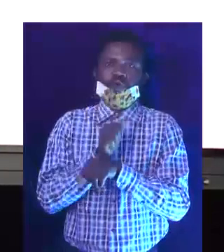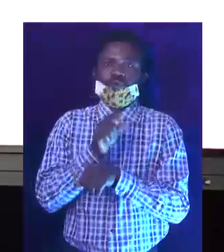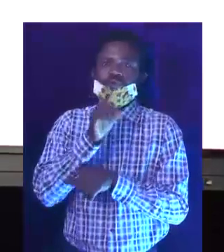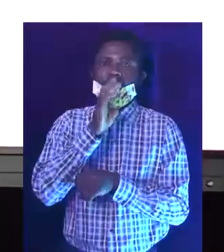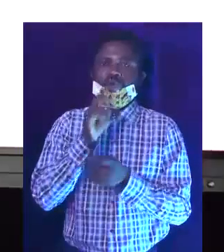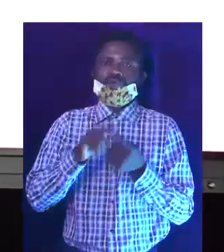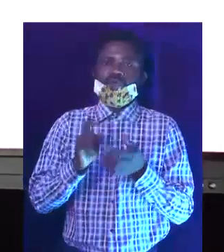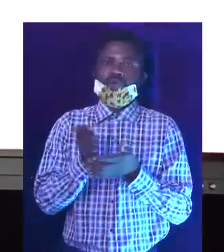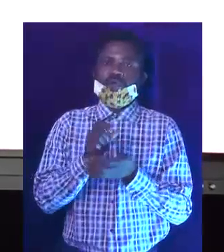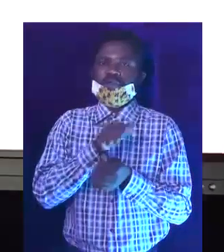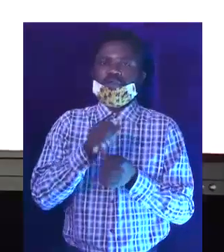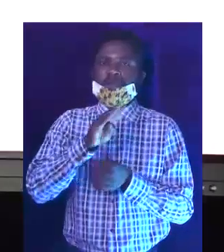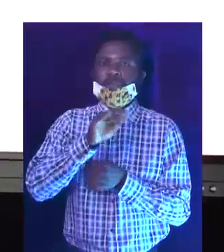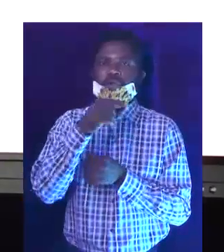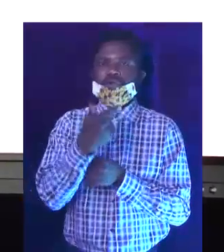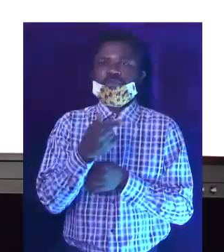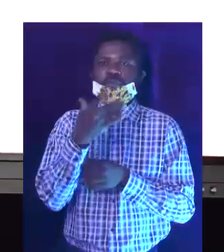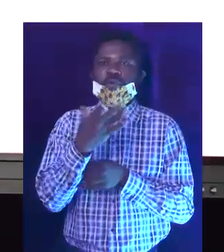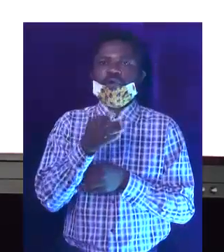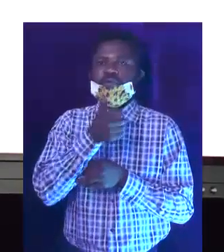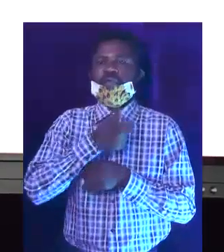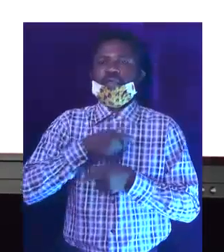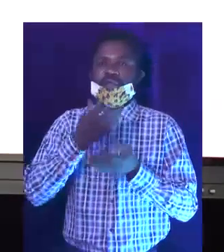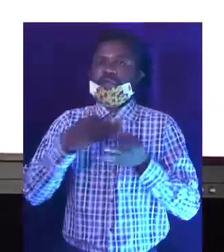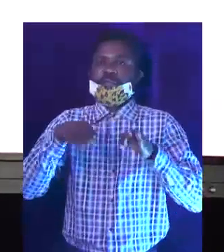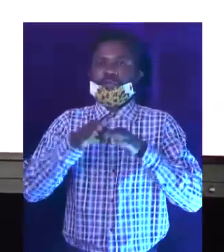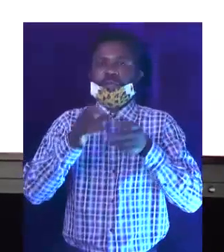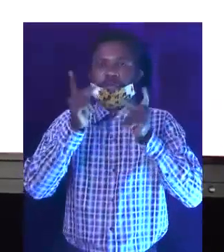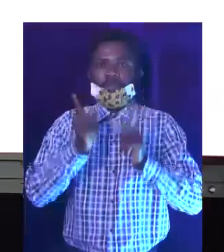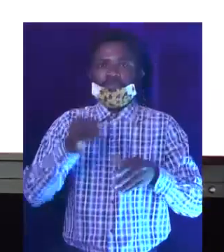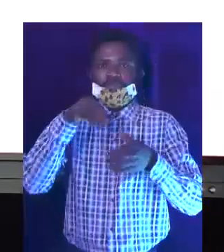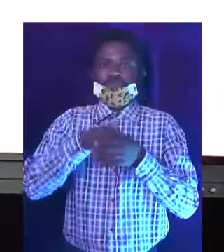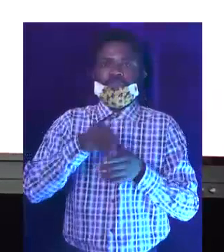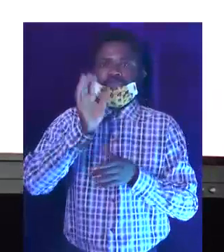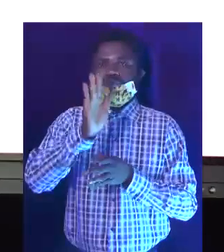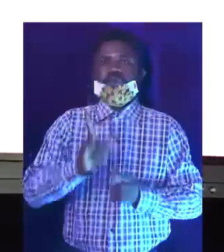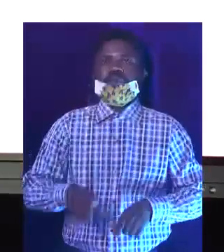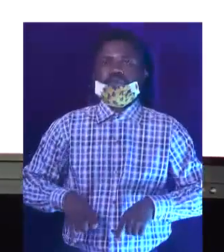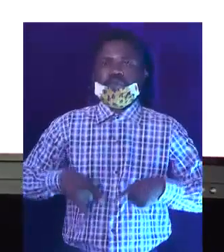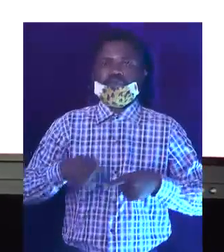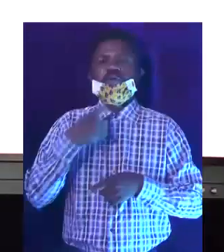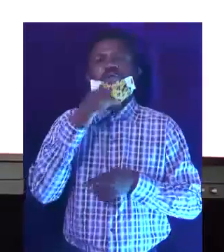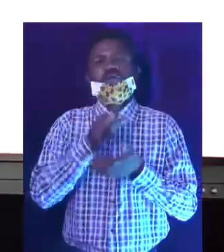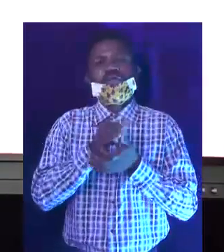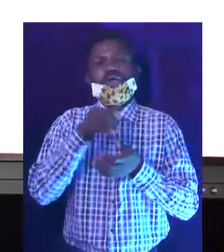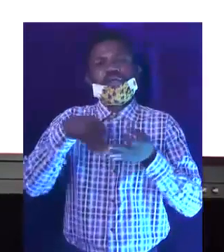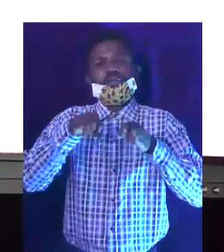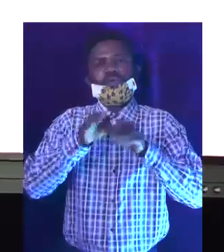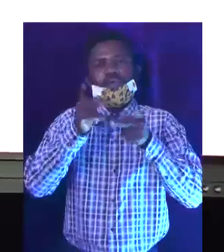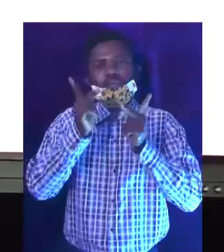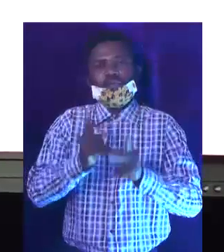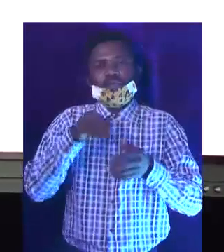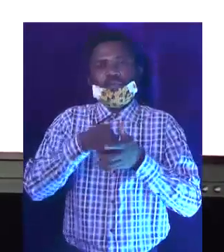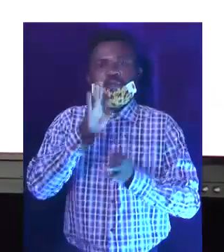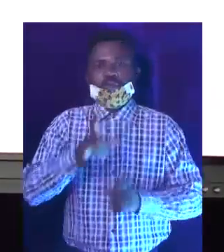homework, you are to write a biography of any important person in your life. Who is that important person